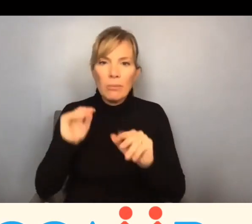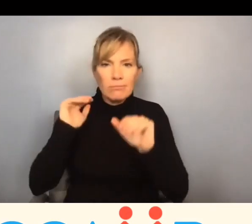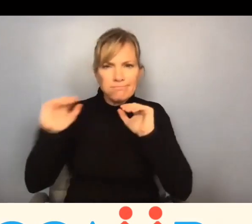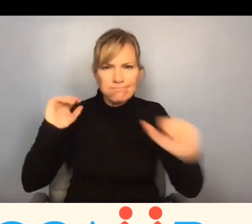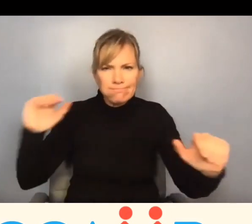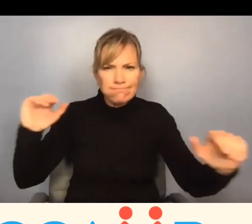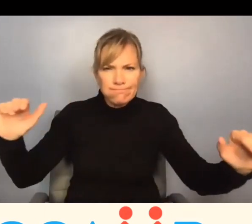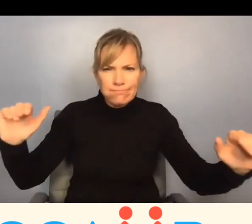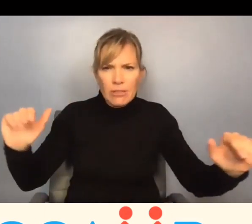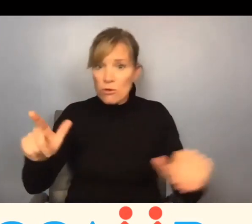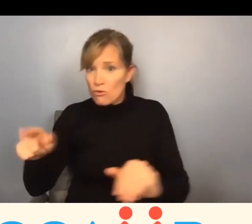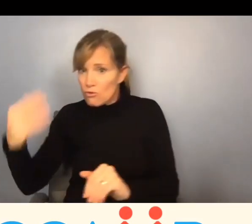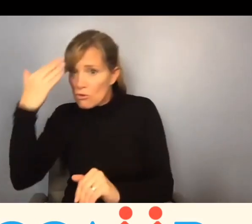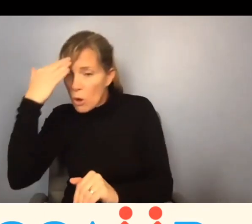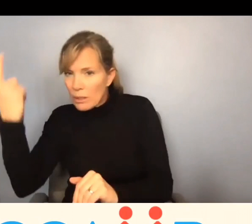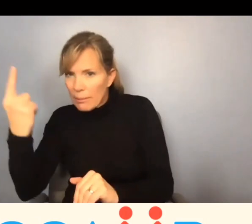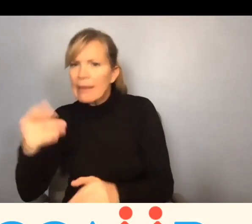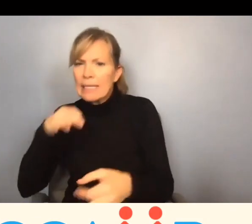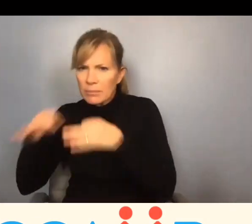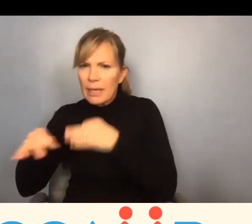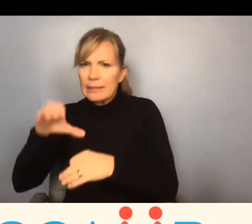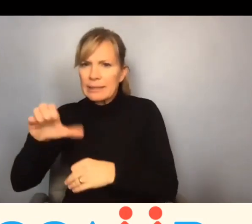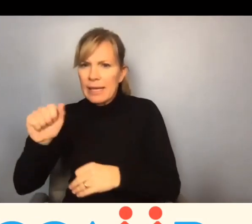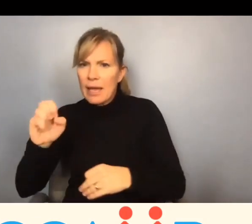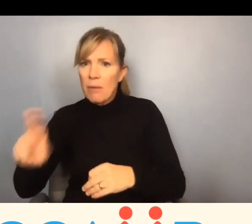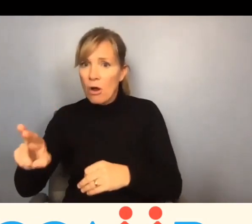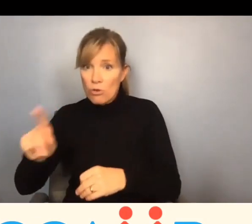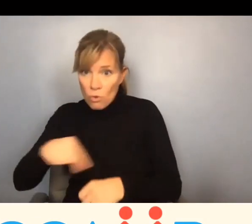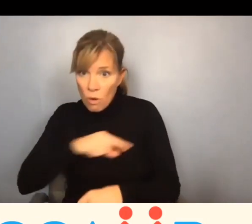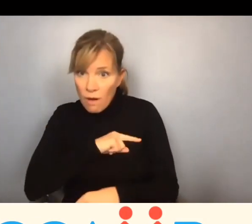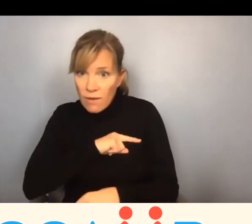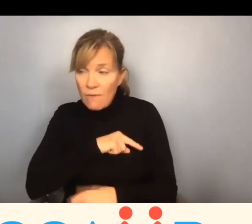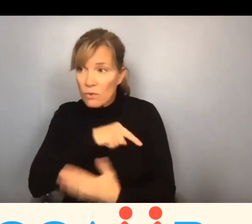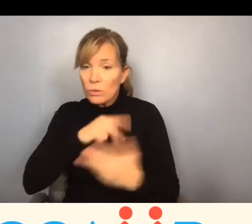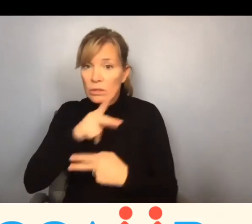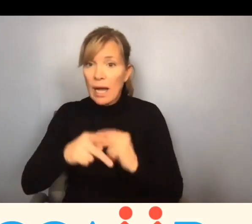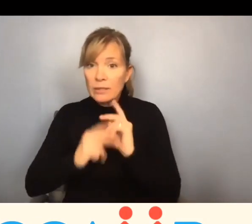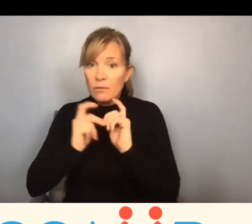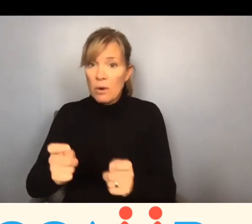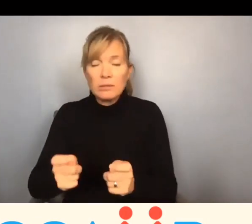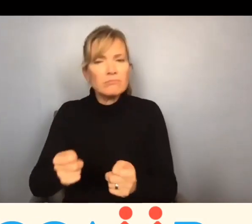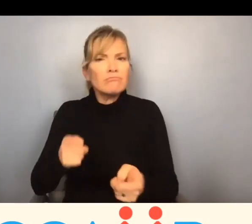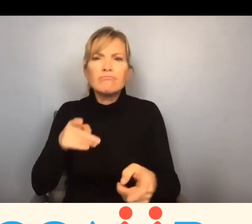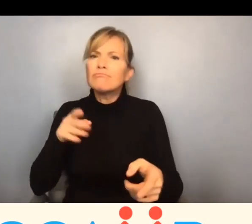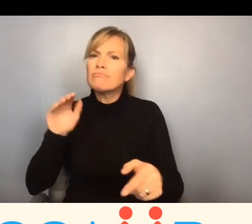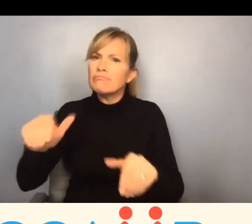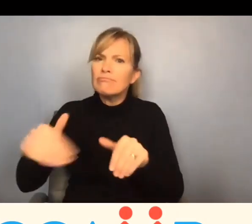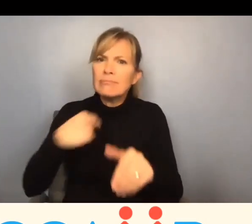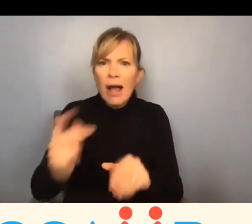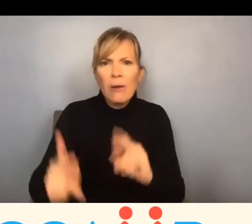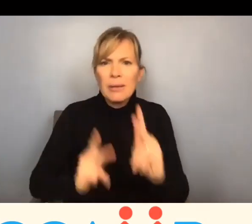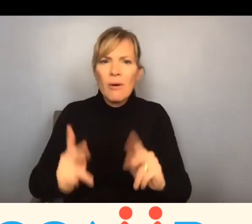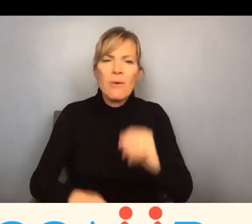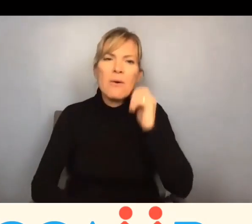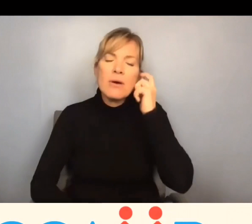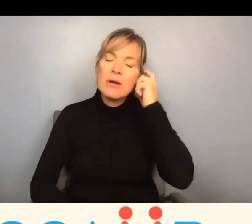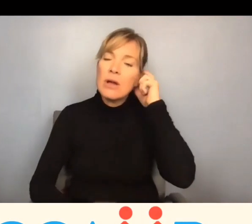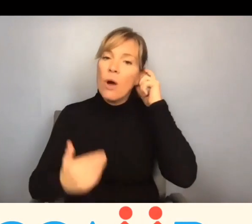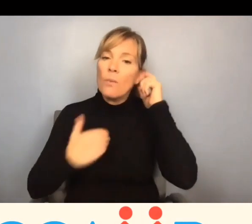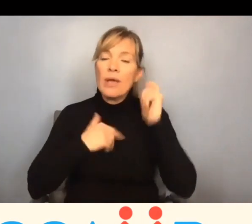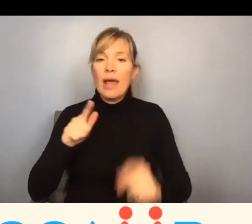who they know, who qualify for these kinds of grants. We have a link